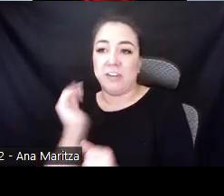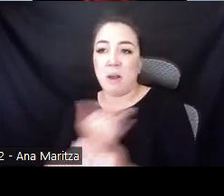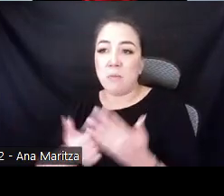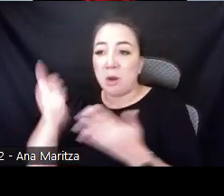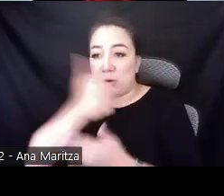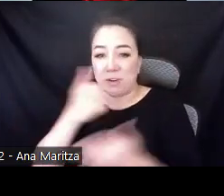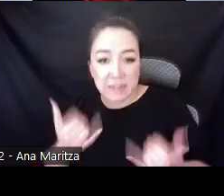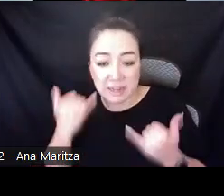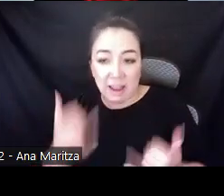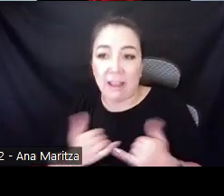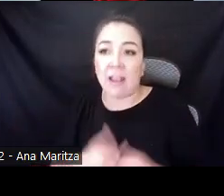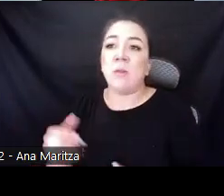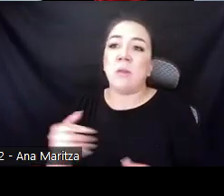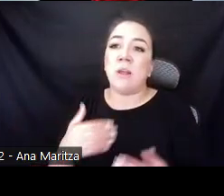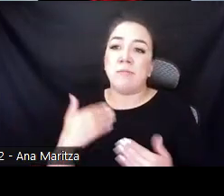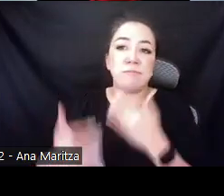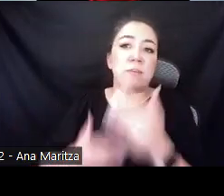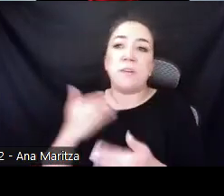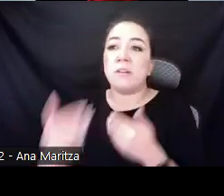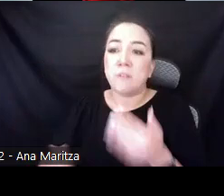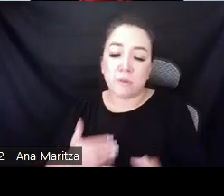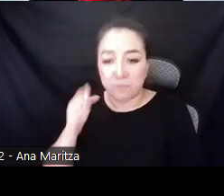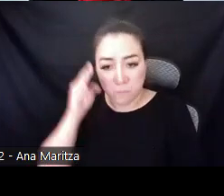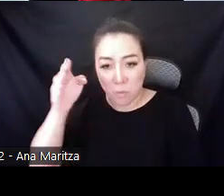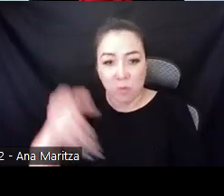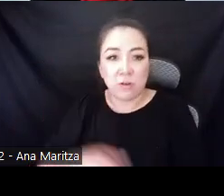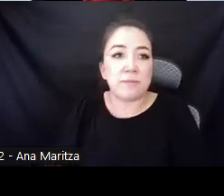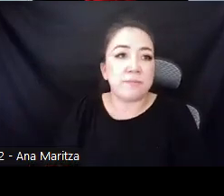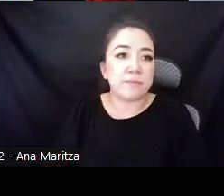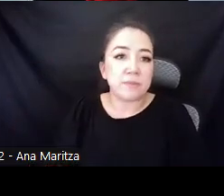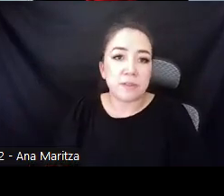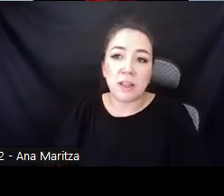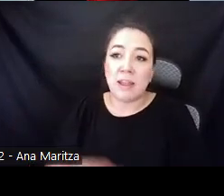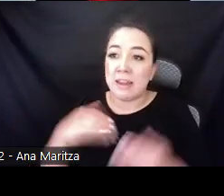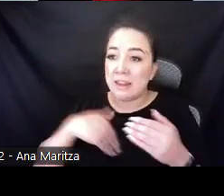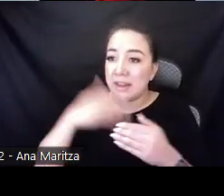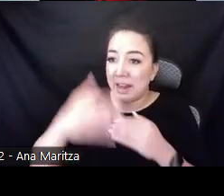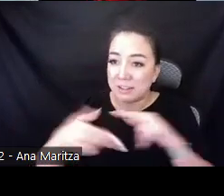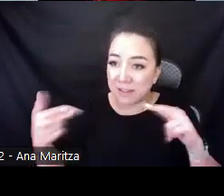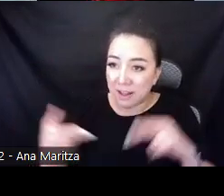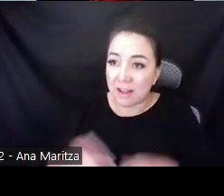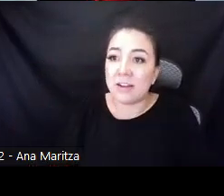today, and move us forward. The next slide.